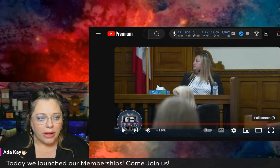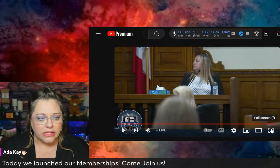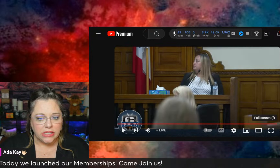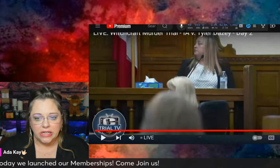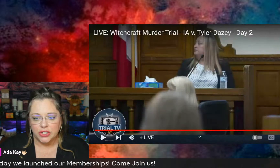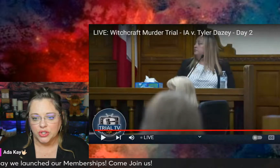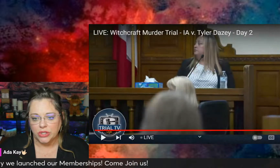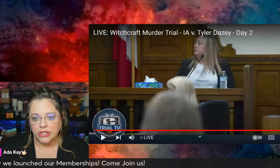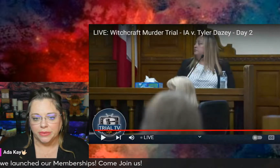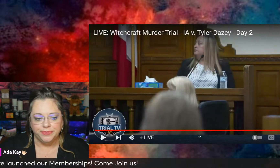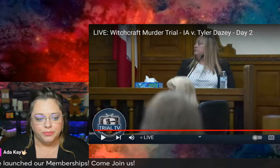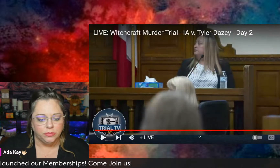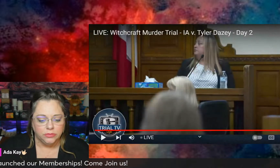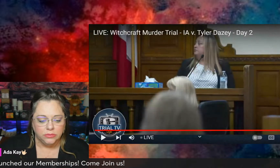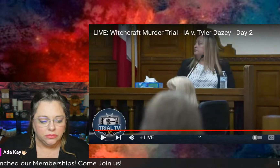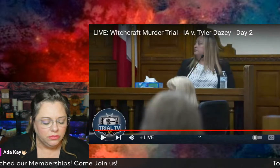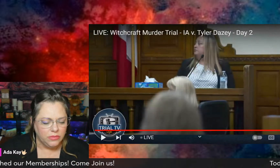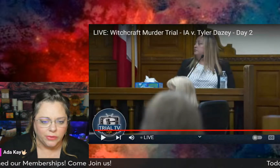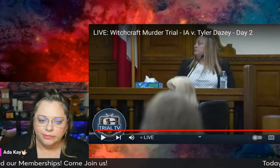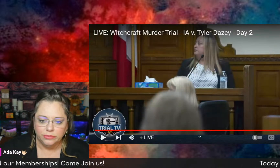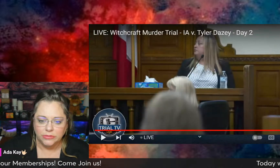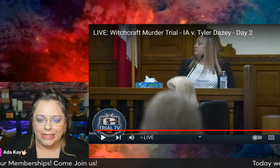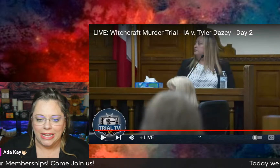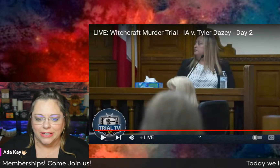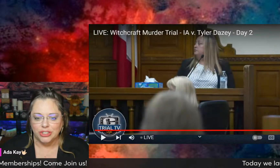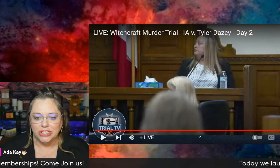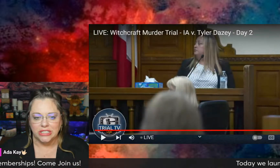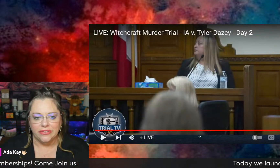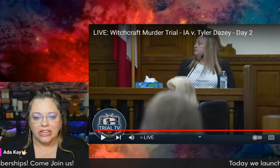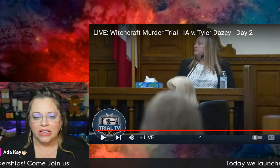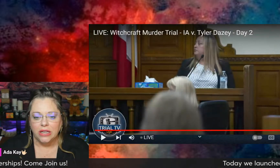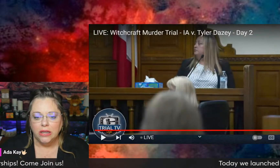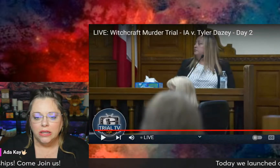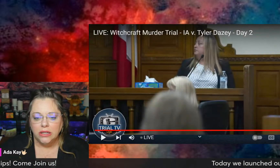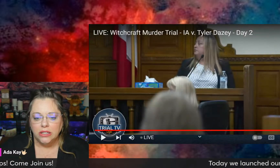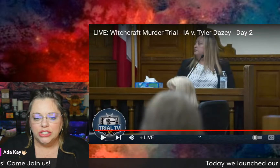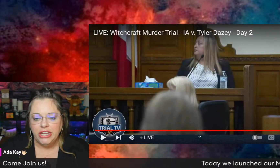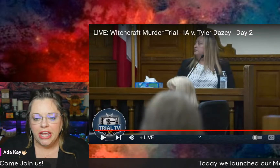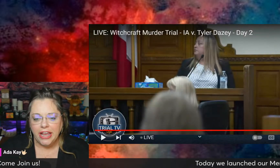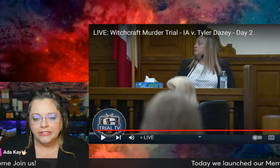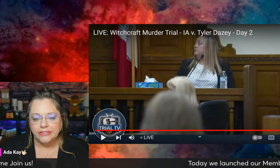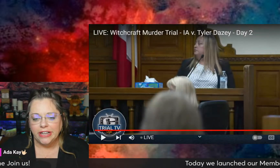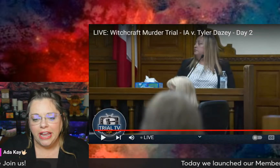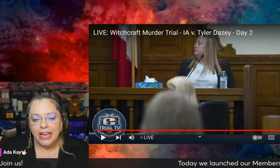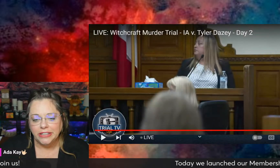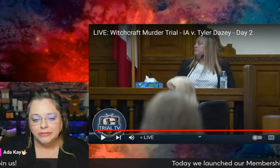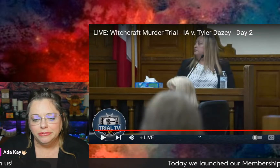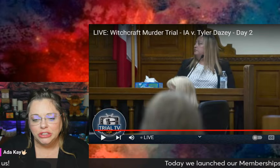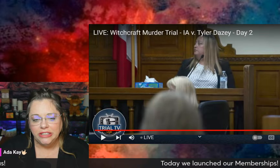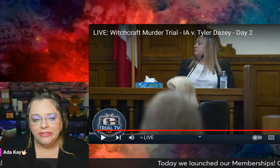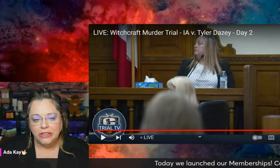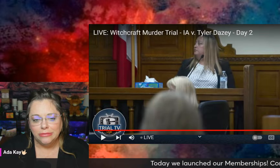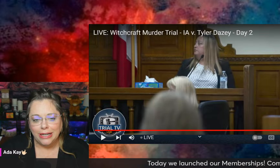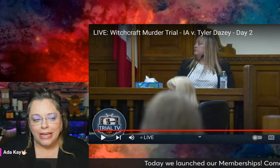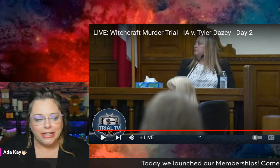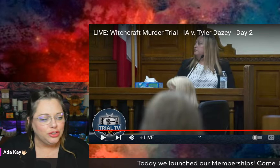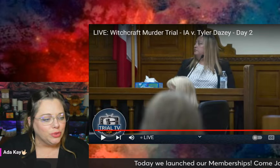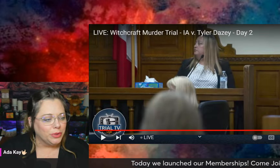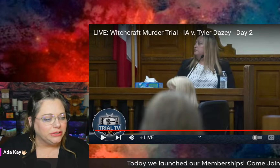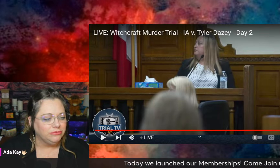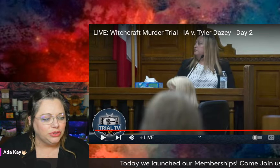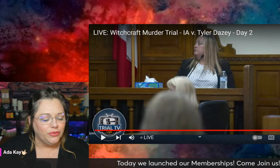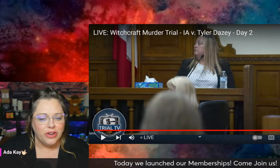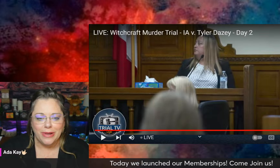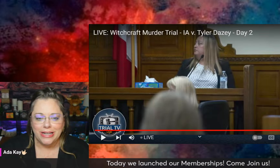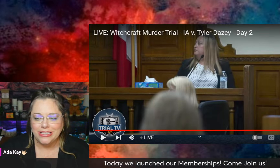So I guess I get to do it now. No, I can't. She's leaving. She can't. I can't. She's leaving. I can't